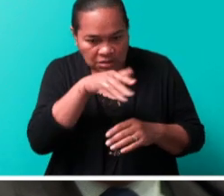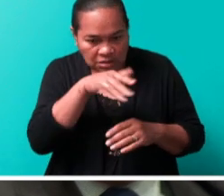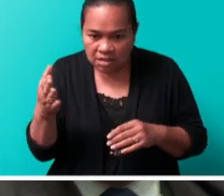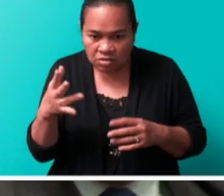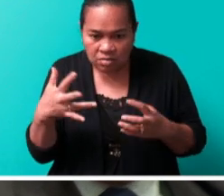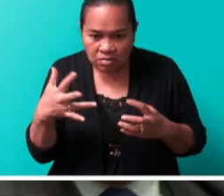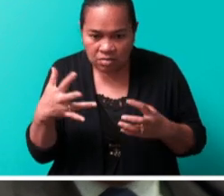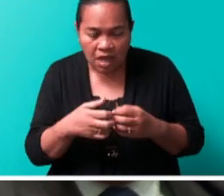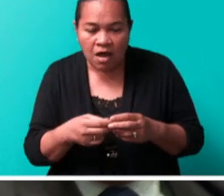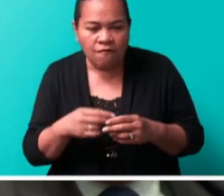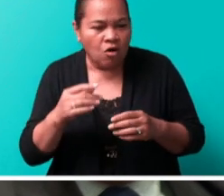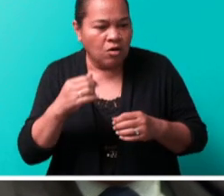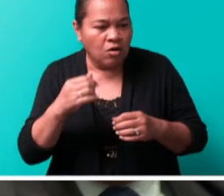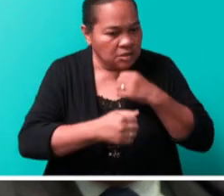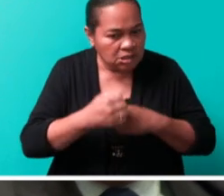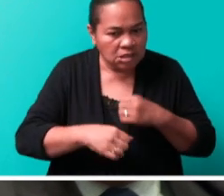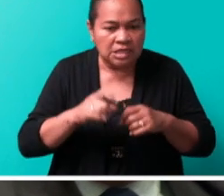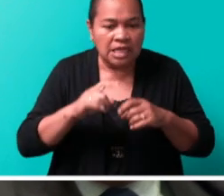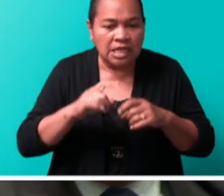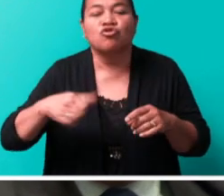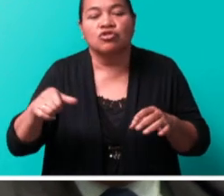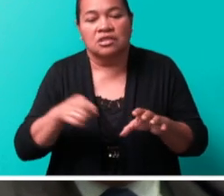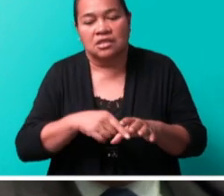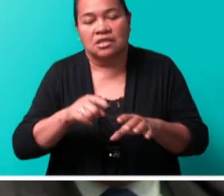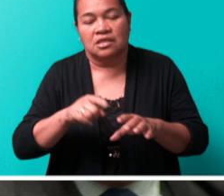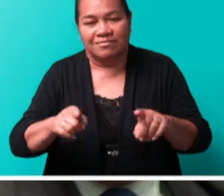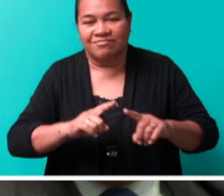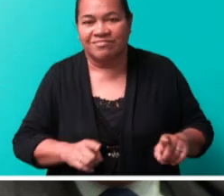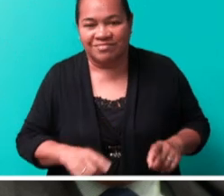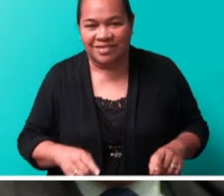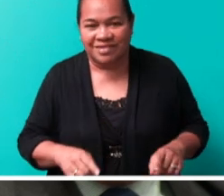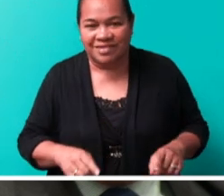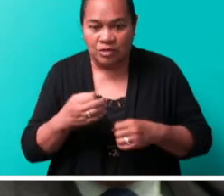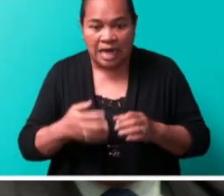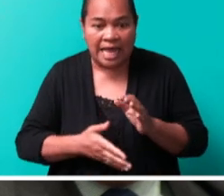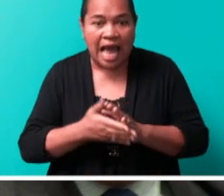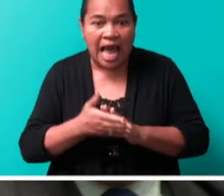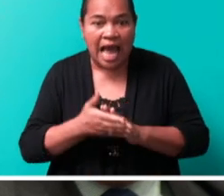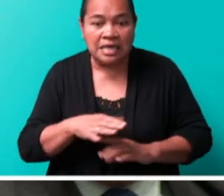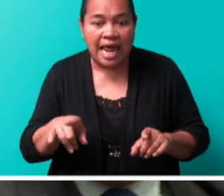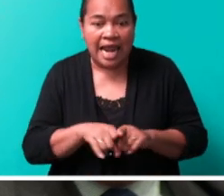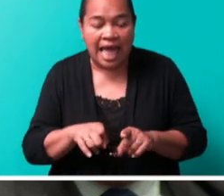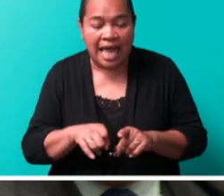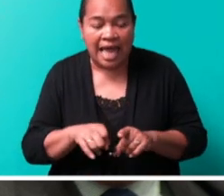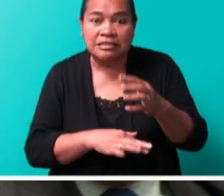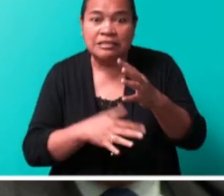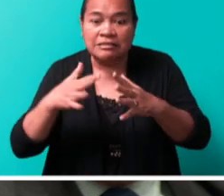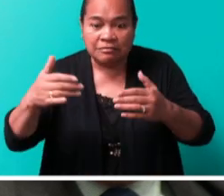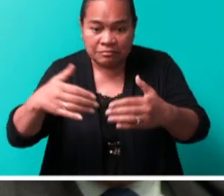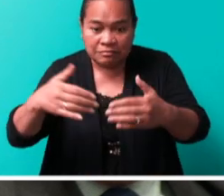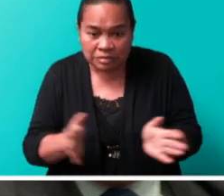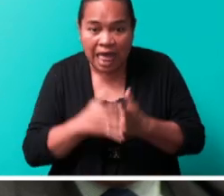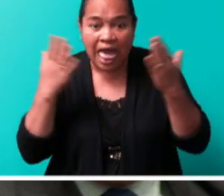plants and machines that are used at workplaces. These are high-pressure plants like steam boilers, air